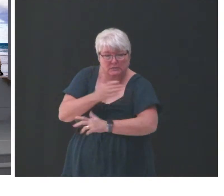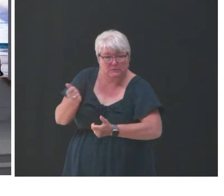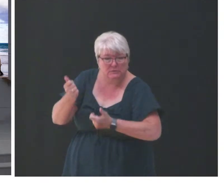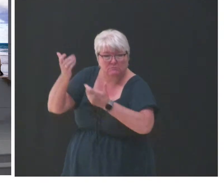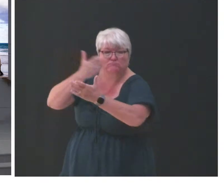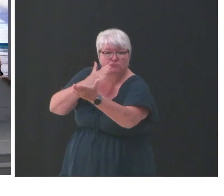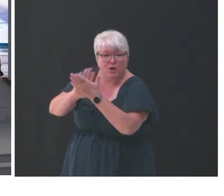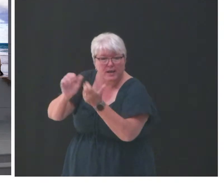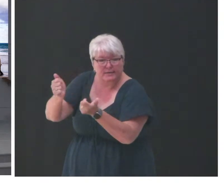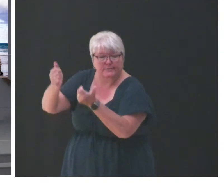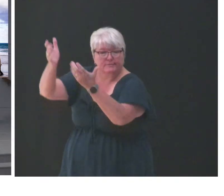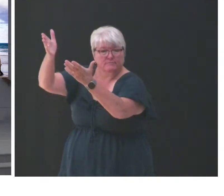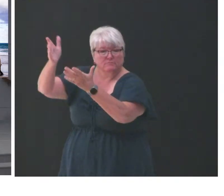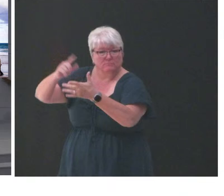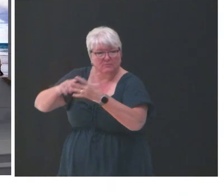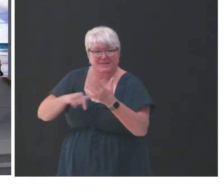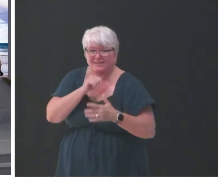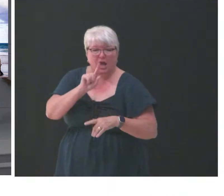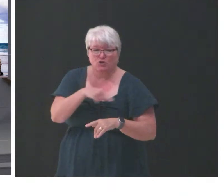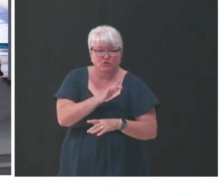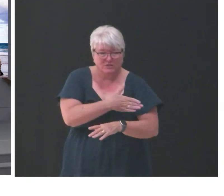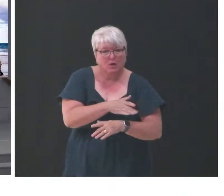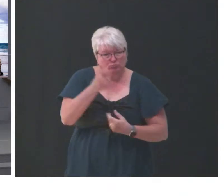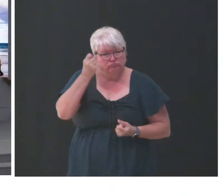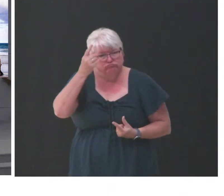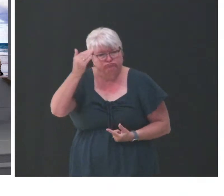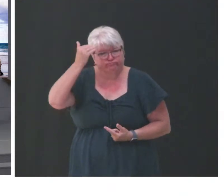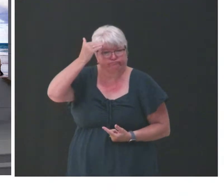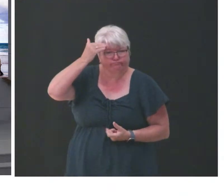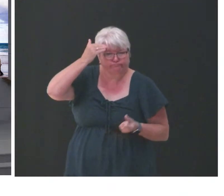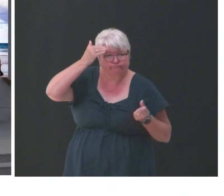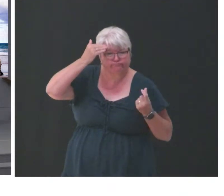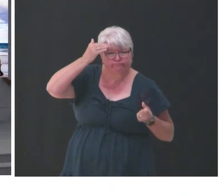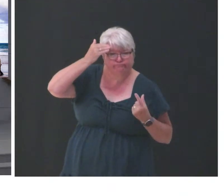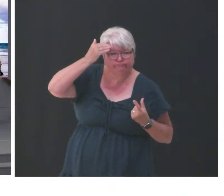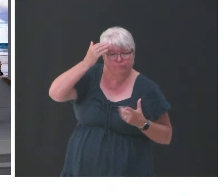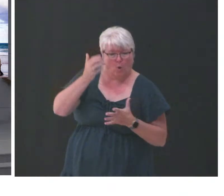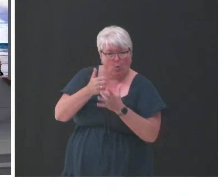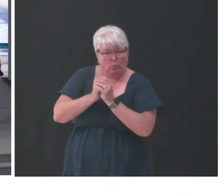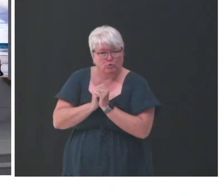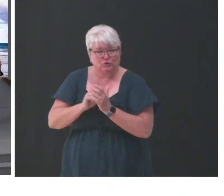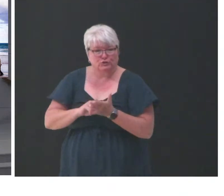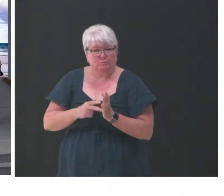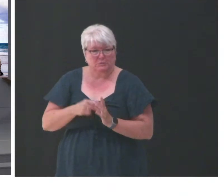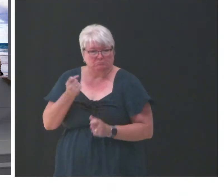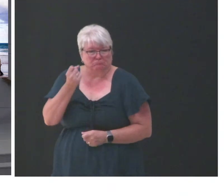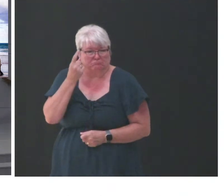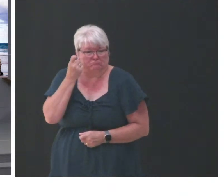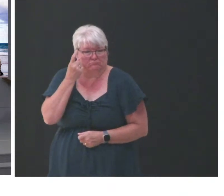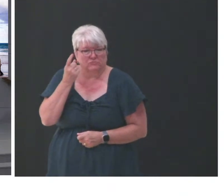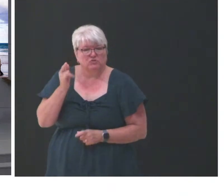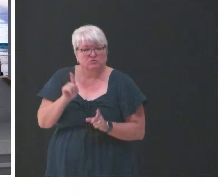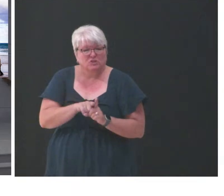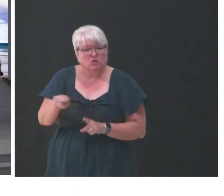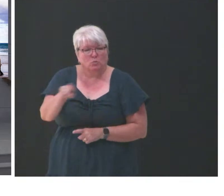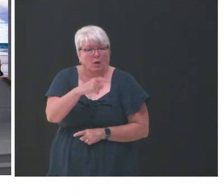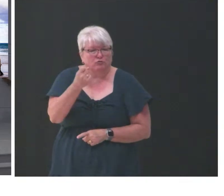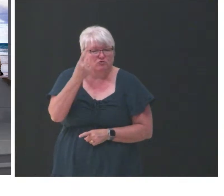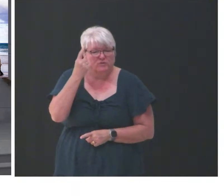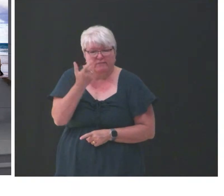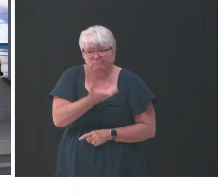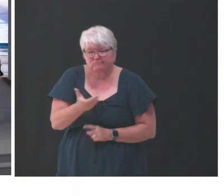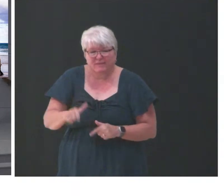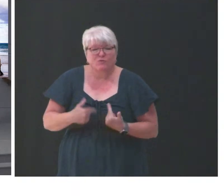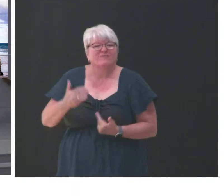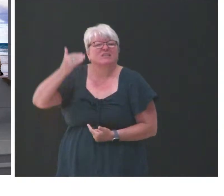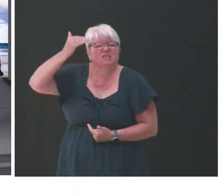It's praising before God, and it's so much more than just a song. We understand what worship is, just like you may understand other things in life. You